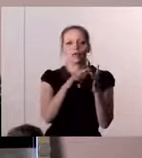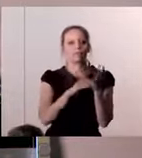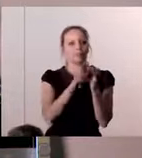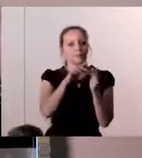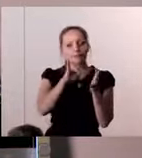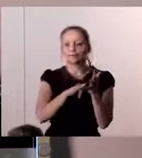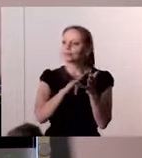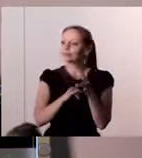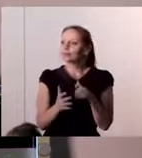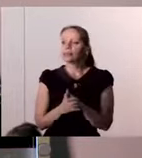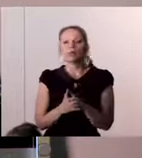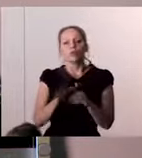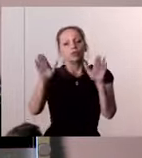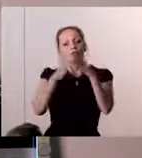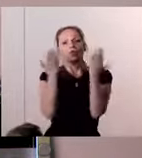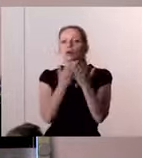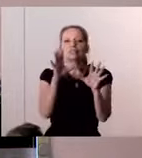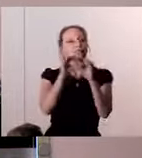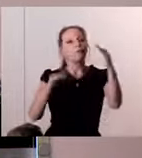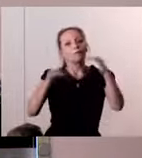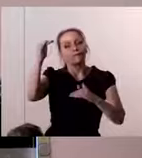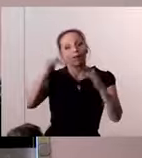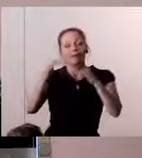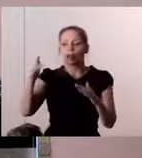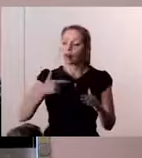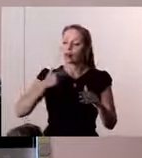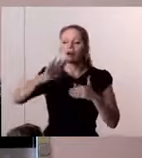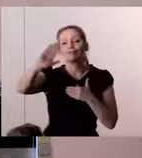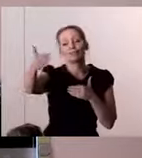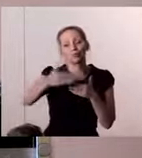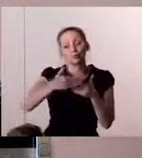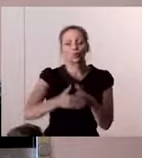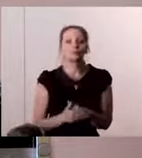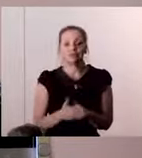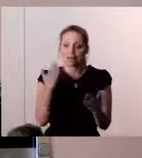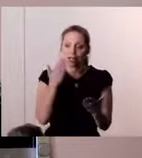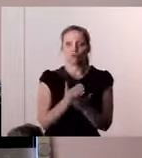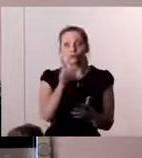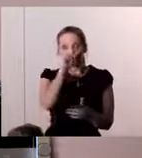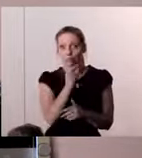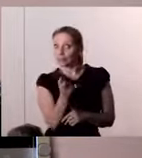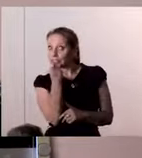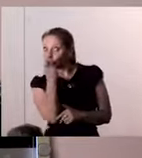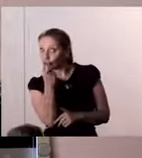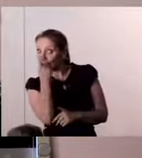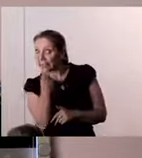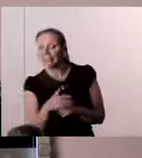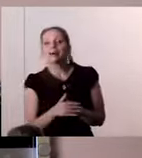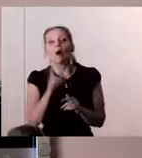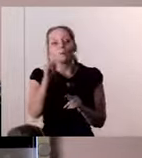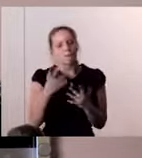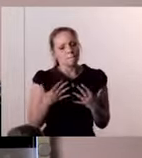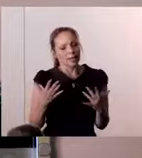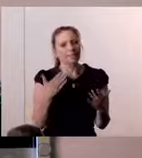So there's a lot of inequity in the world. Life is very short and truth is tricky. The truth is there are many,